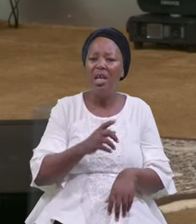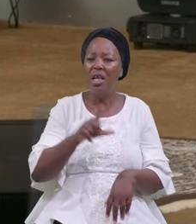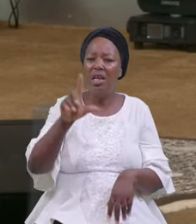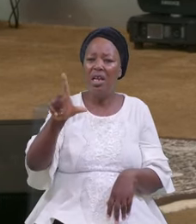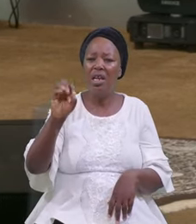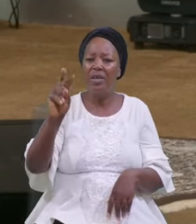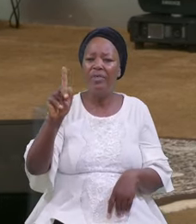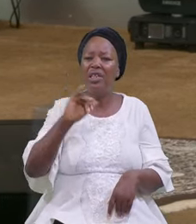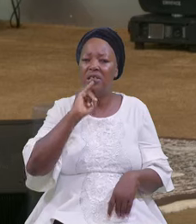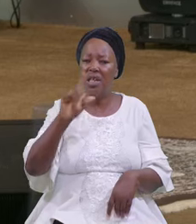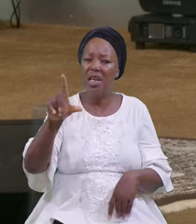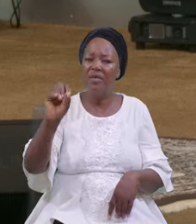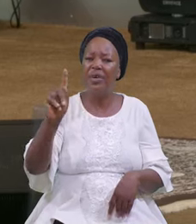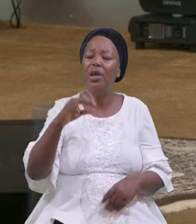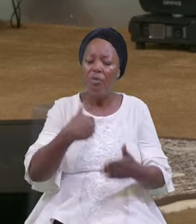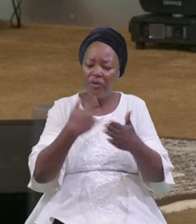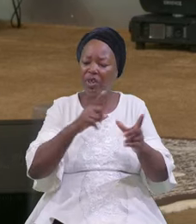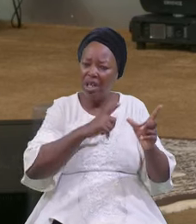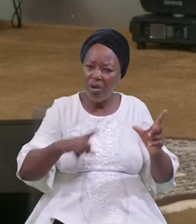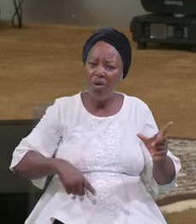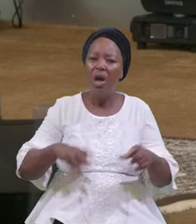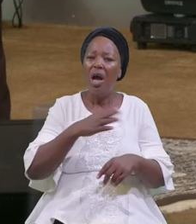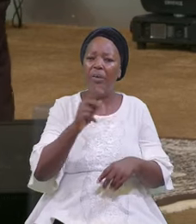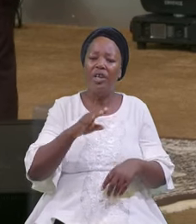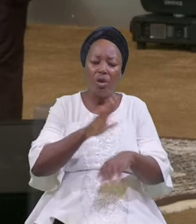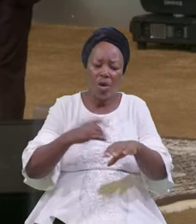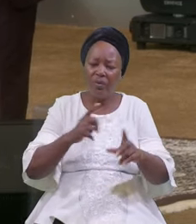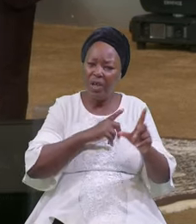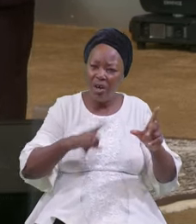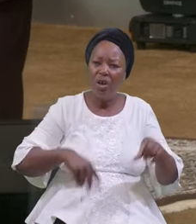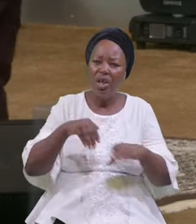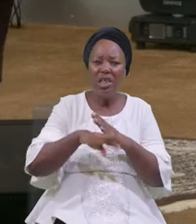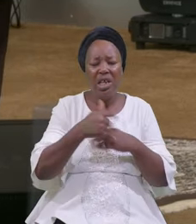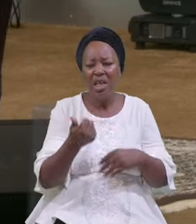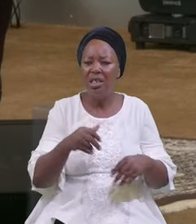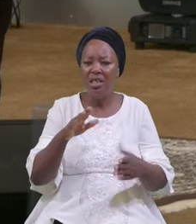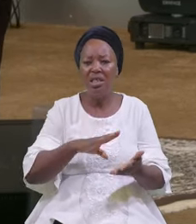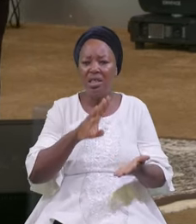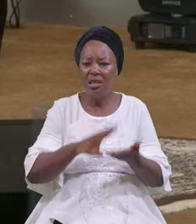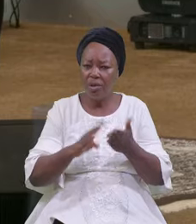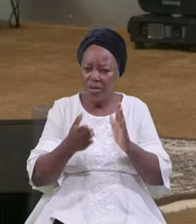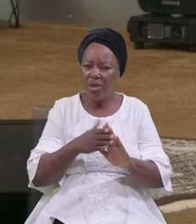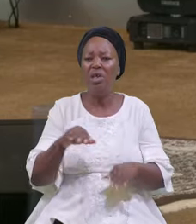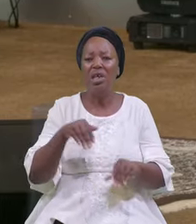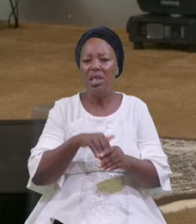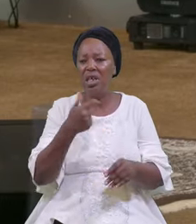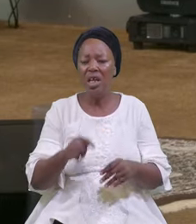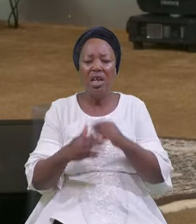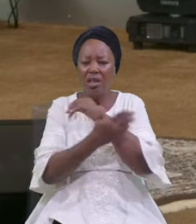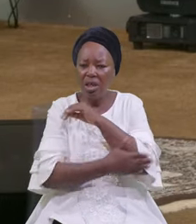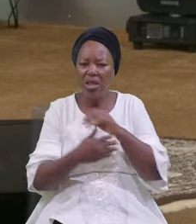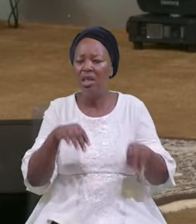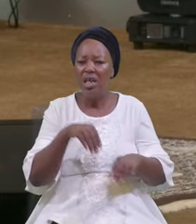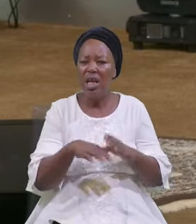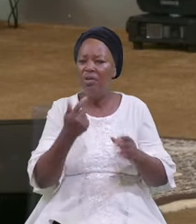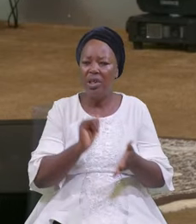in the sight of the Lord, by the calling of the Lord, in any city, in any country, anywhere you find